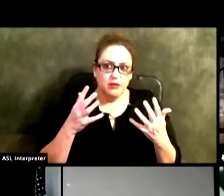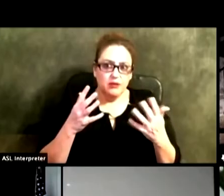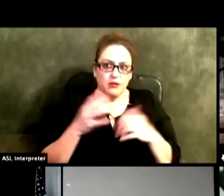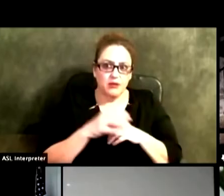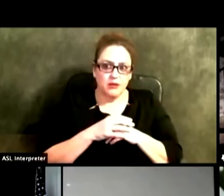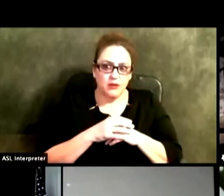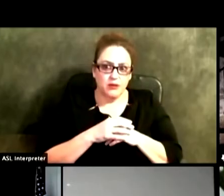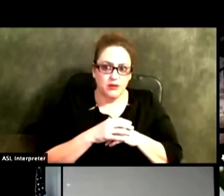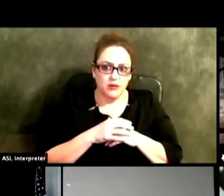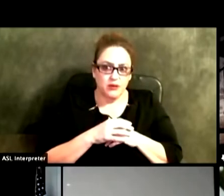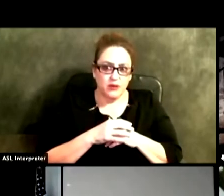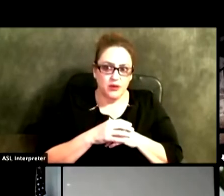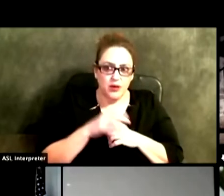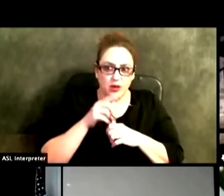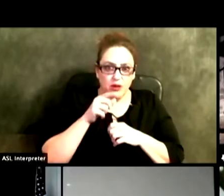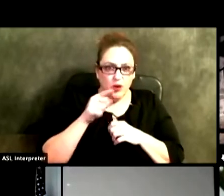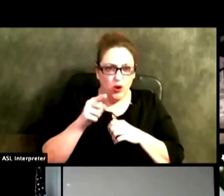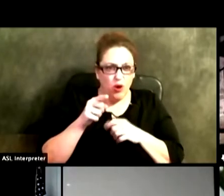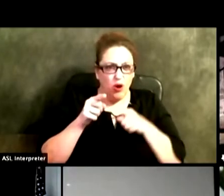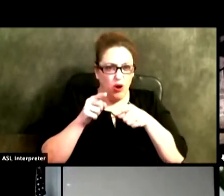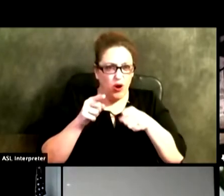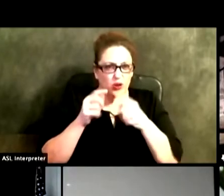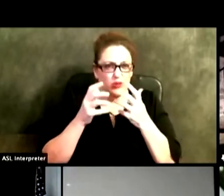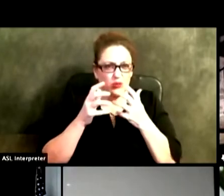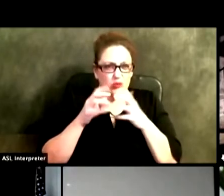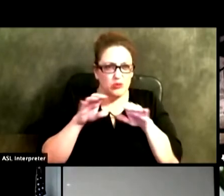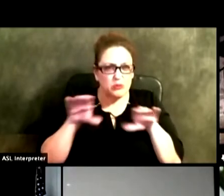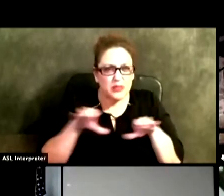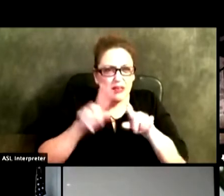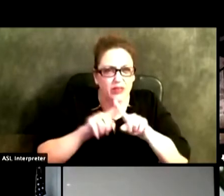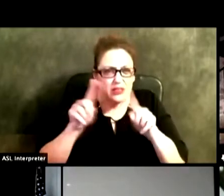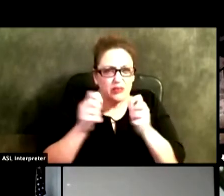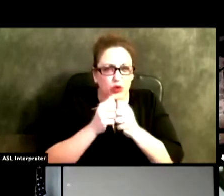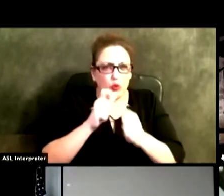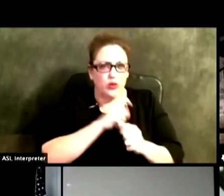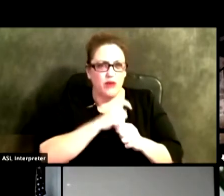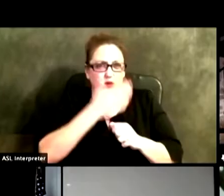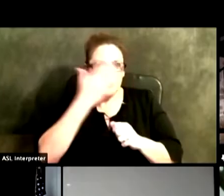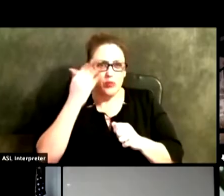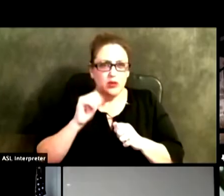their genetic backgrounds or, you know.